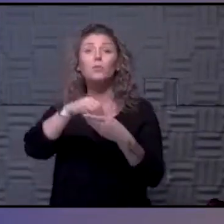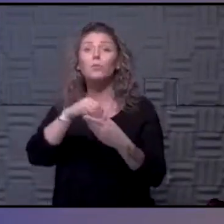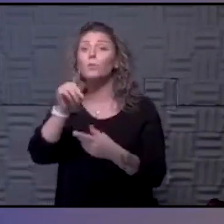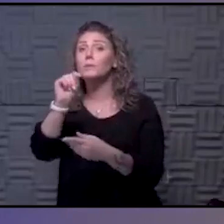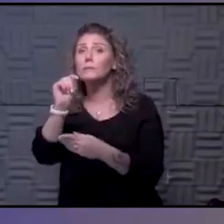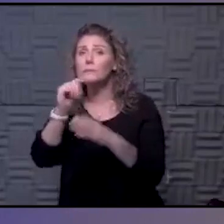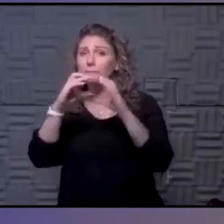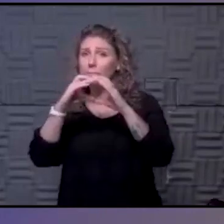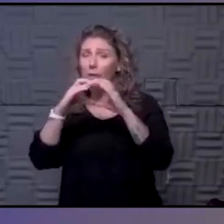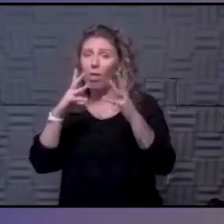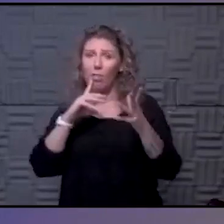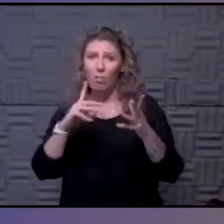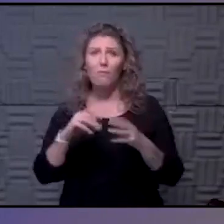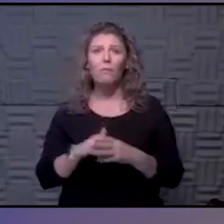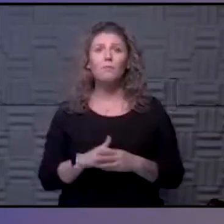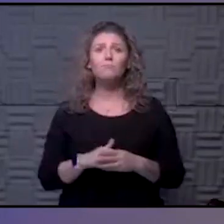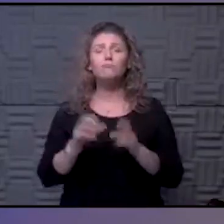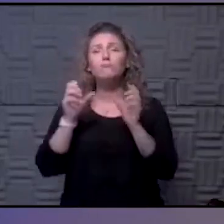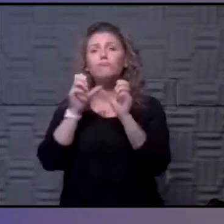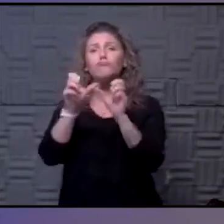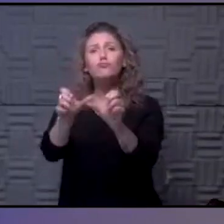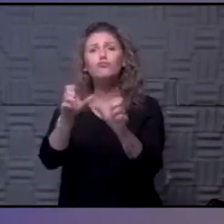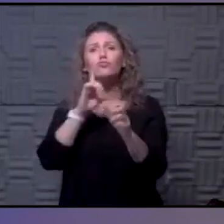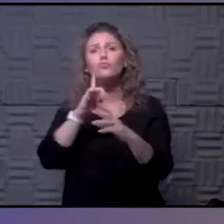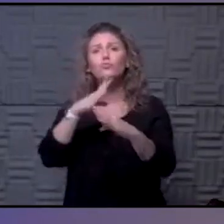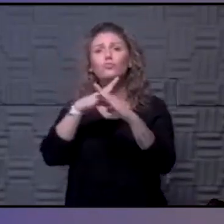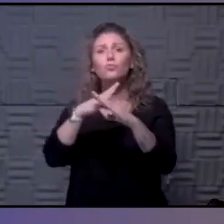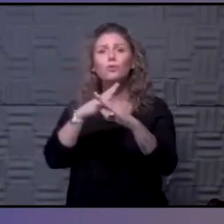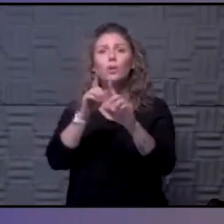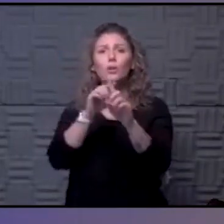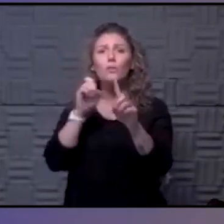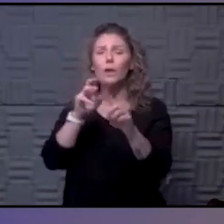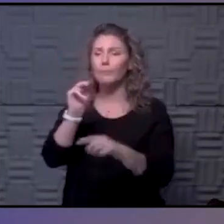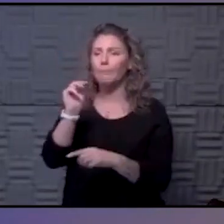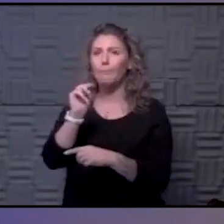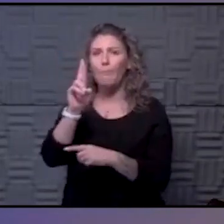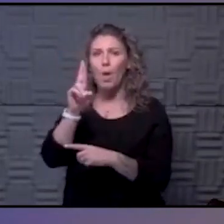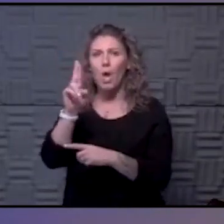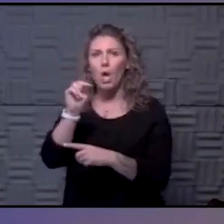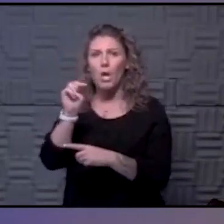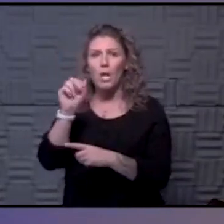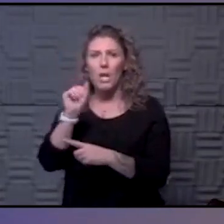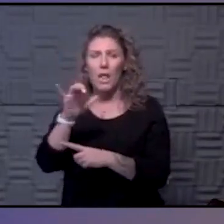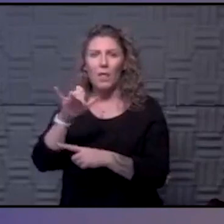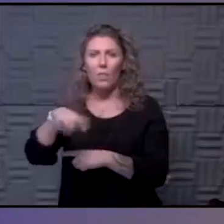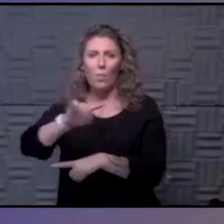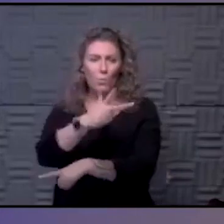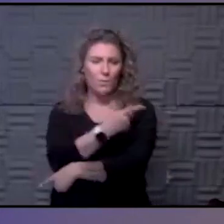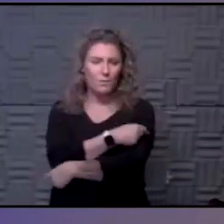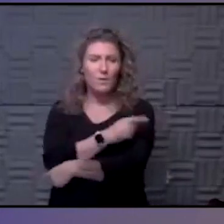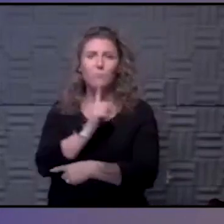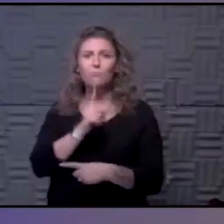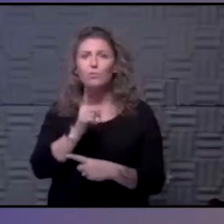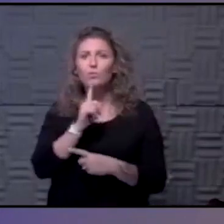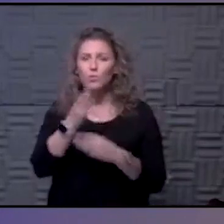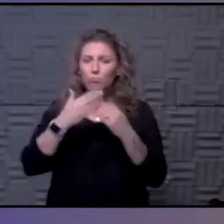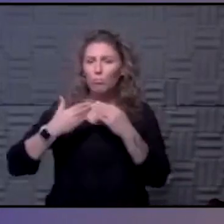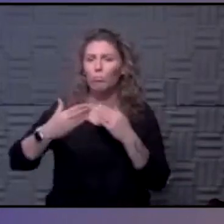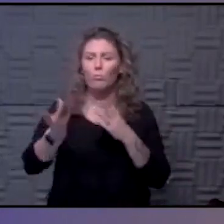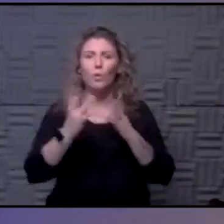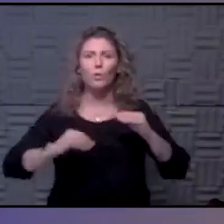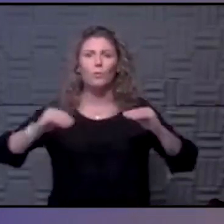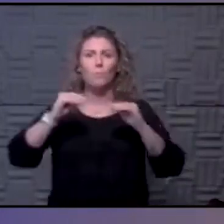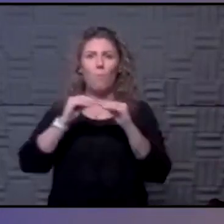right now it looks like there continues to be protection from these mRNA vaccines. And again, I'm sure that as we move further into